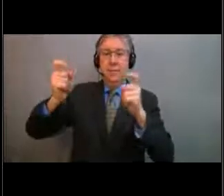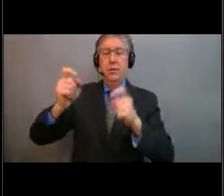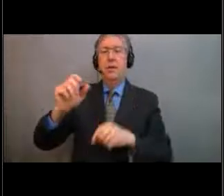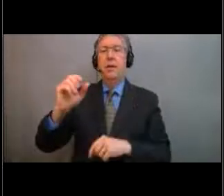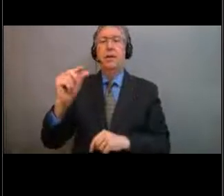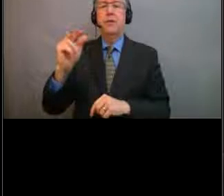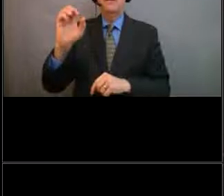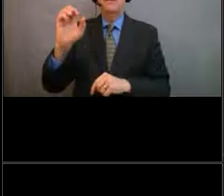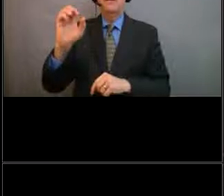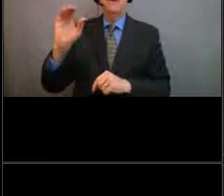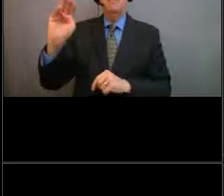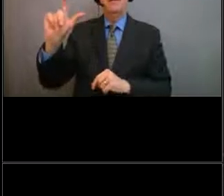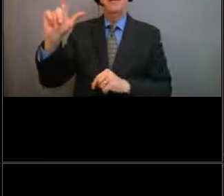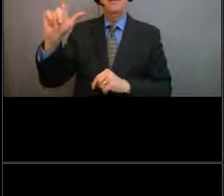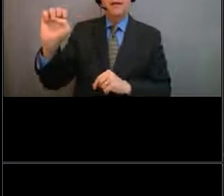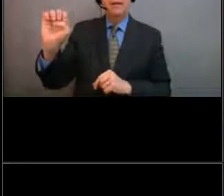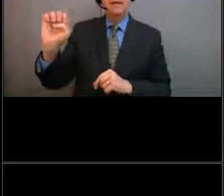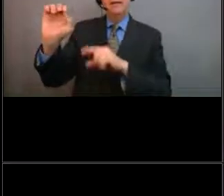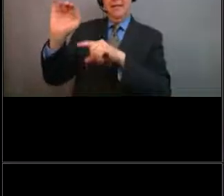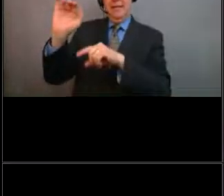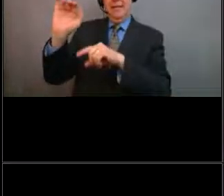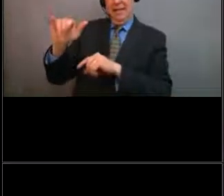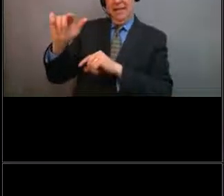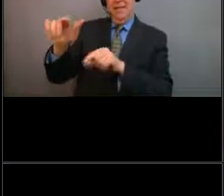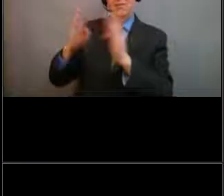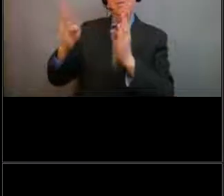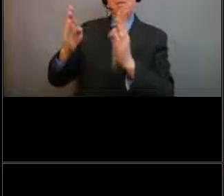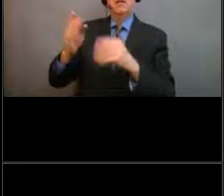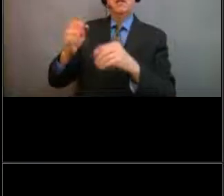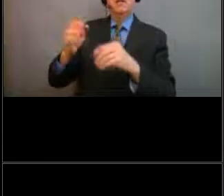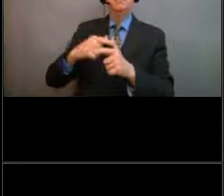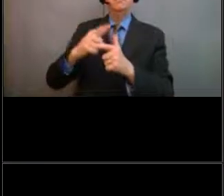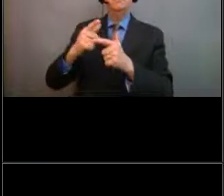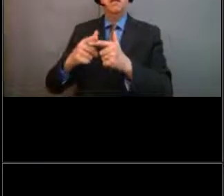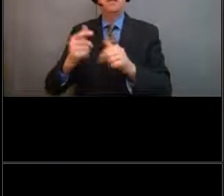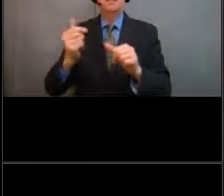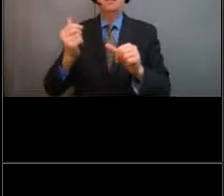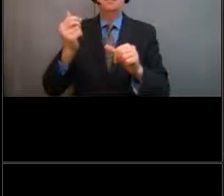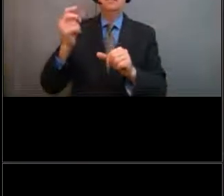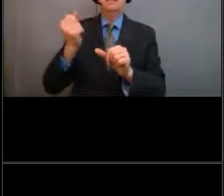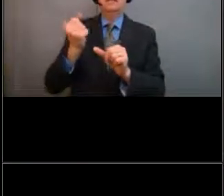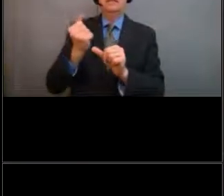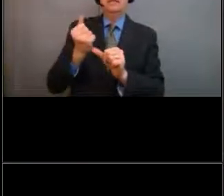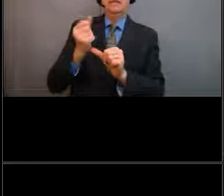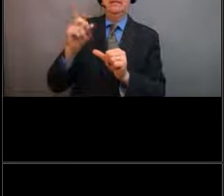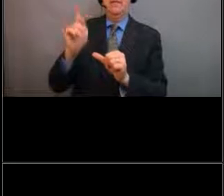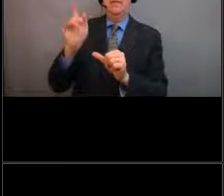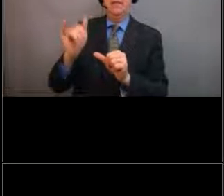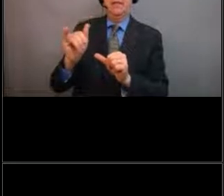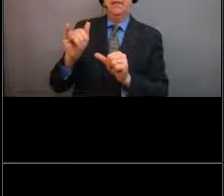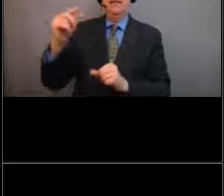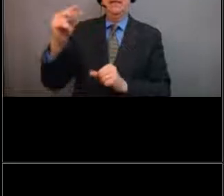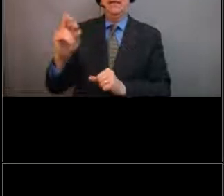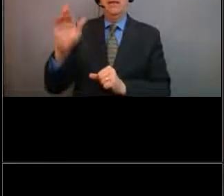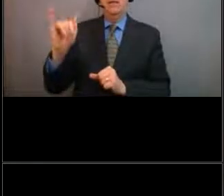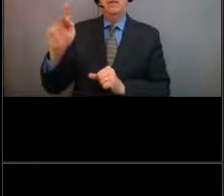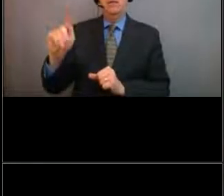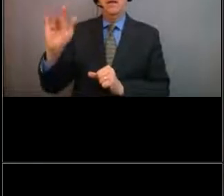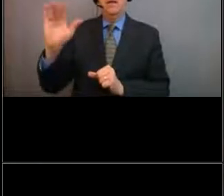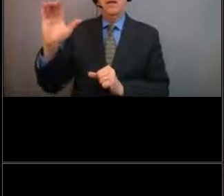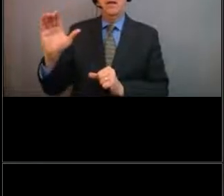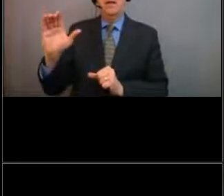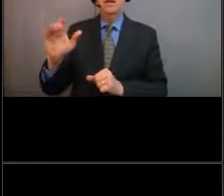remarks. And following, we will hear from the OAR Deputy Assistant Administrator of Science, Gary Matlock. Craig, I